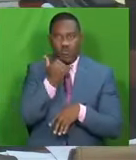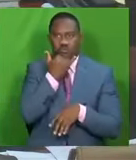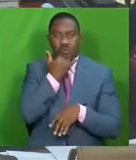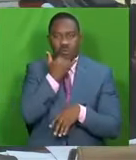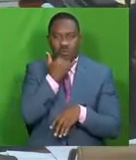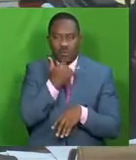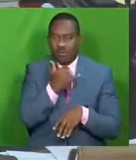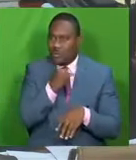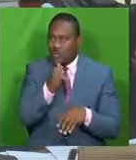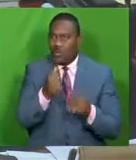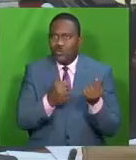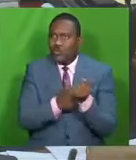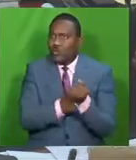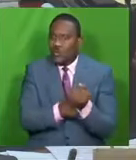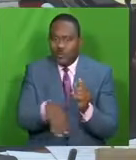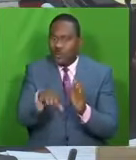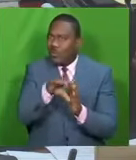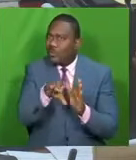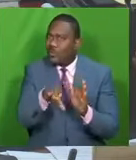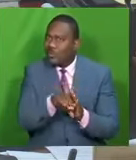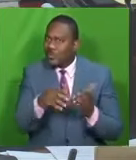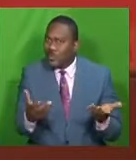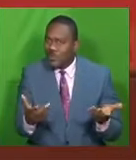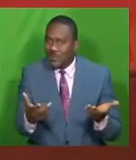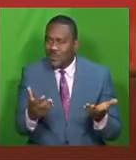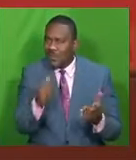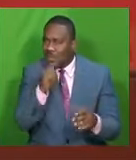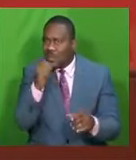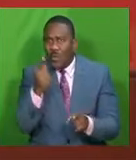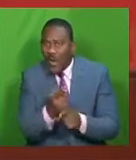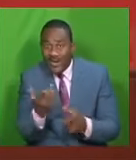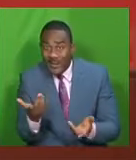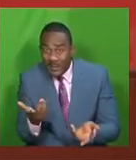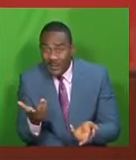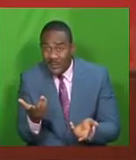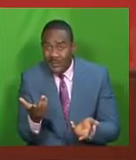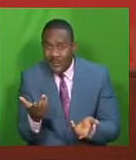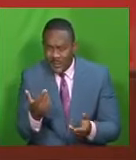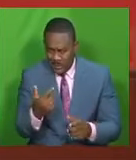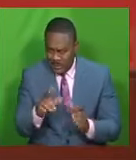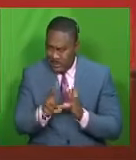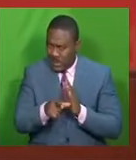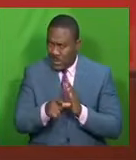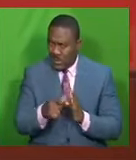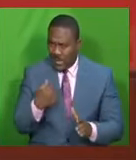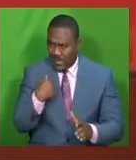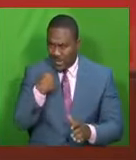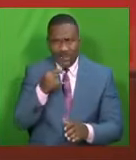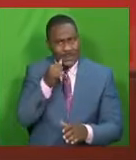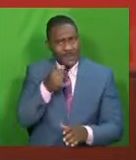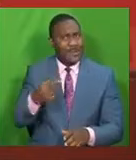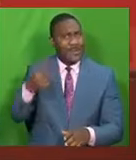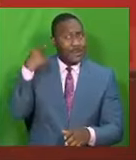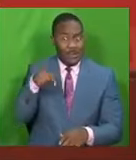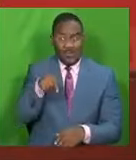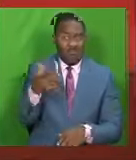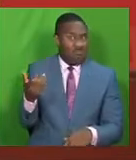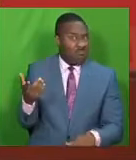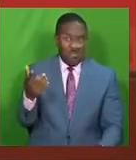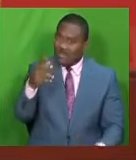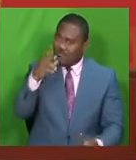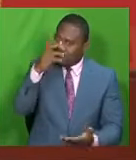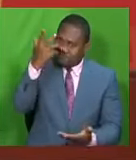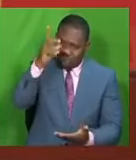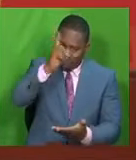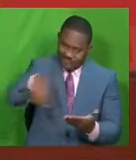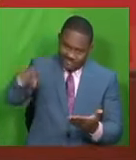it was unlawful, if it was inappropriate, I will say that this is a gross